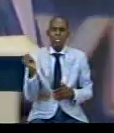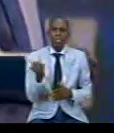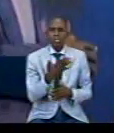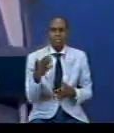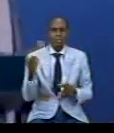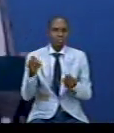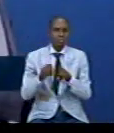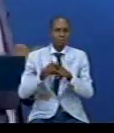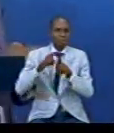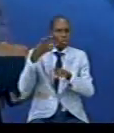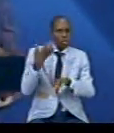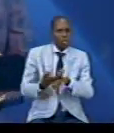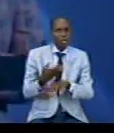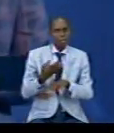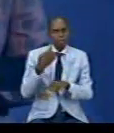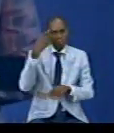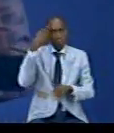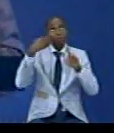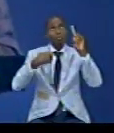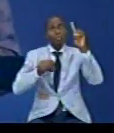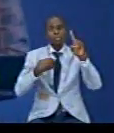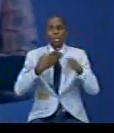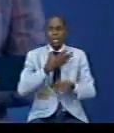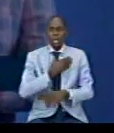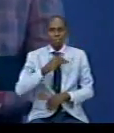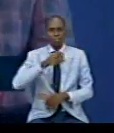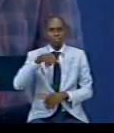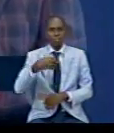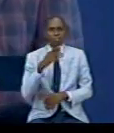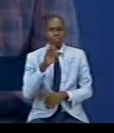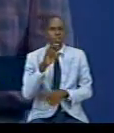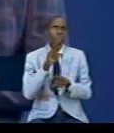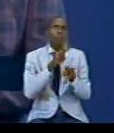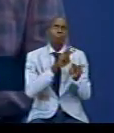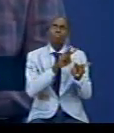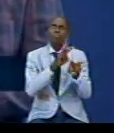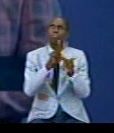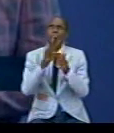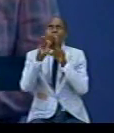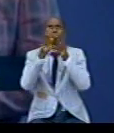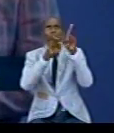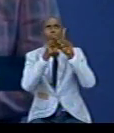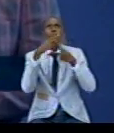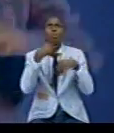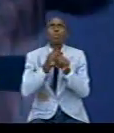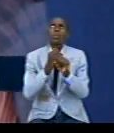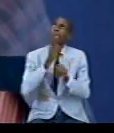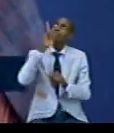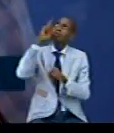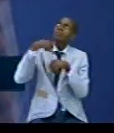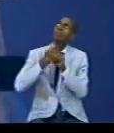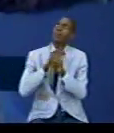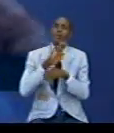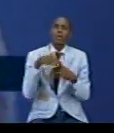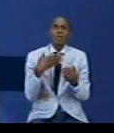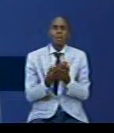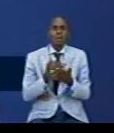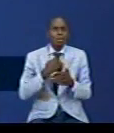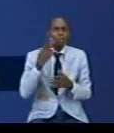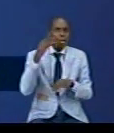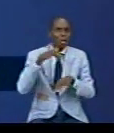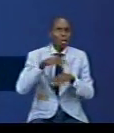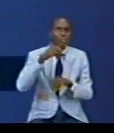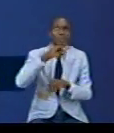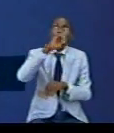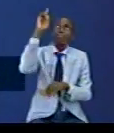Then Jeremiah said, I look at all the stars, you made them all. I look at the sun, you made